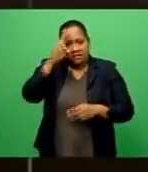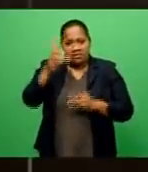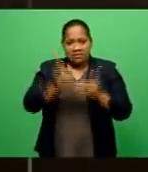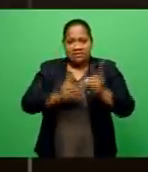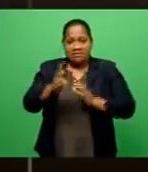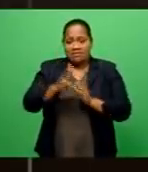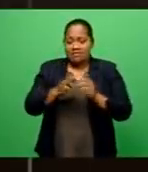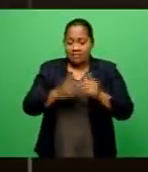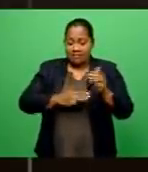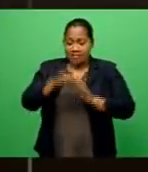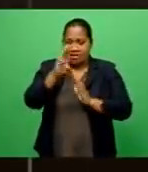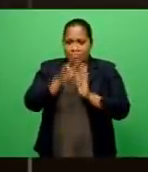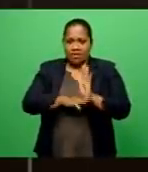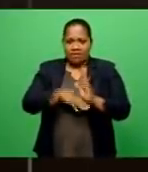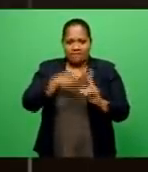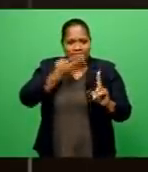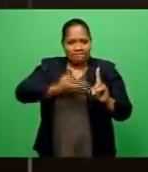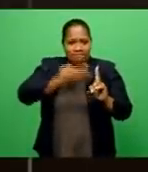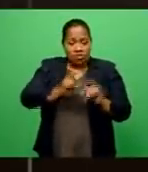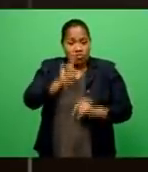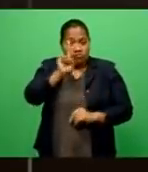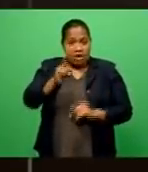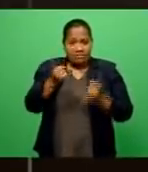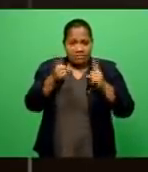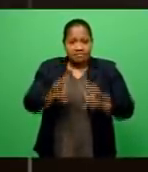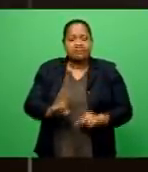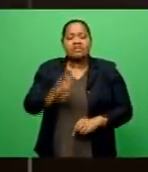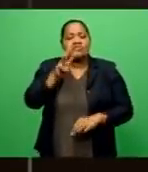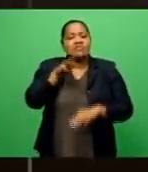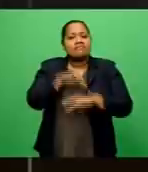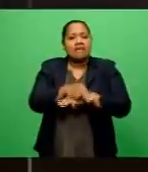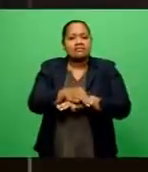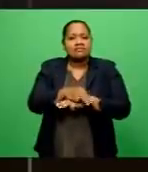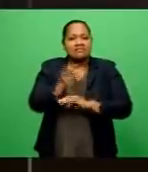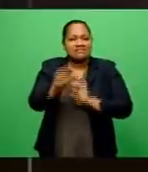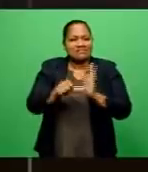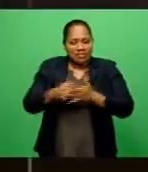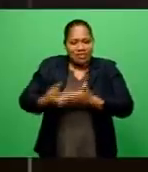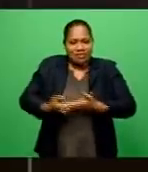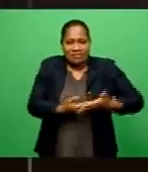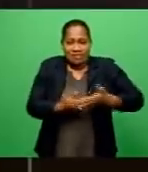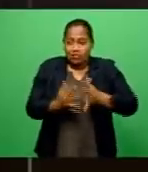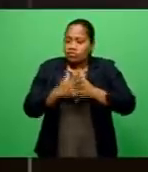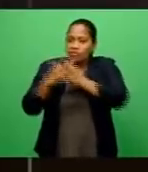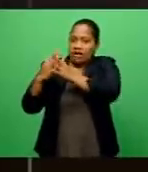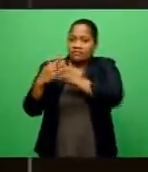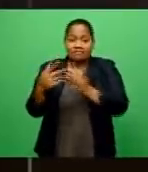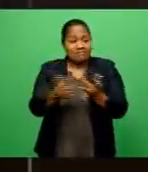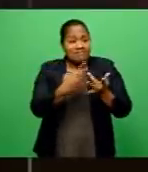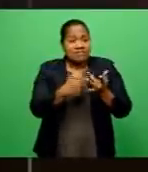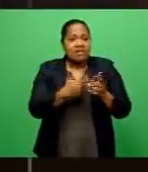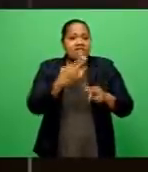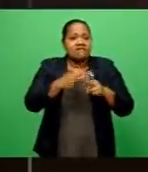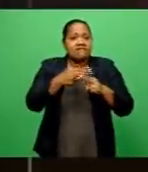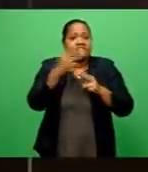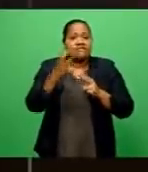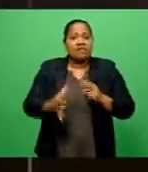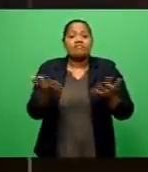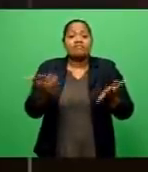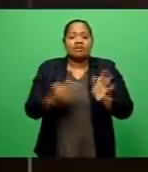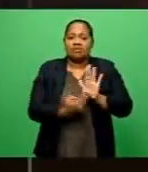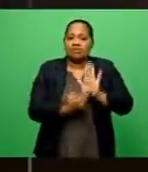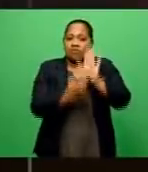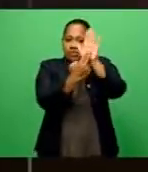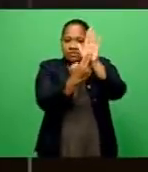Soko earlier today. One of the deceased is a 3-month-old from the Western Division and the other a farmer from the Northern Division. Kelly